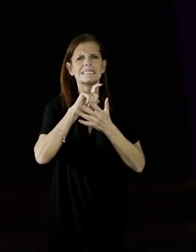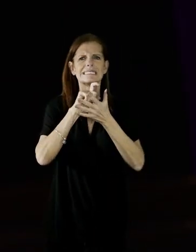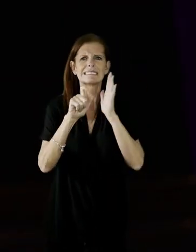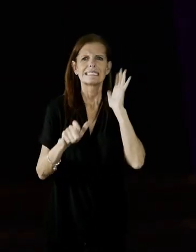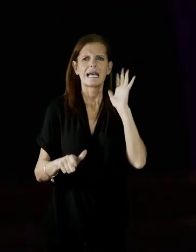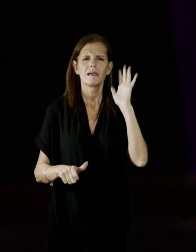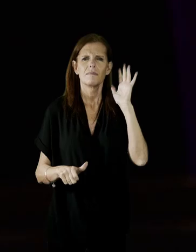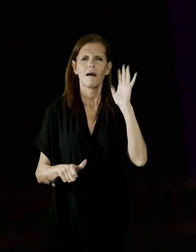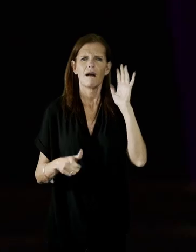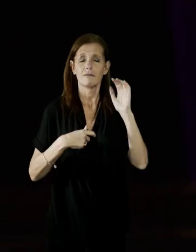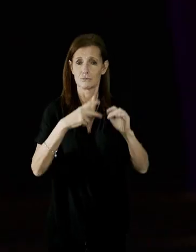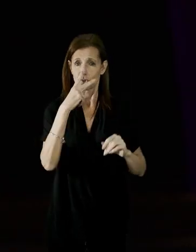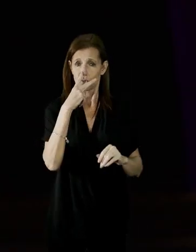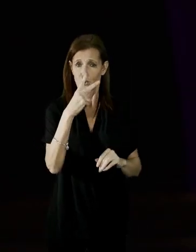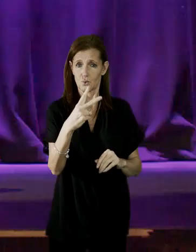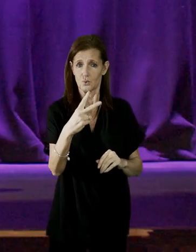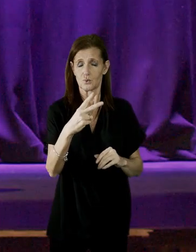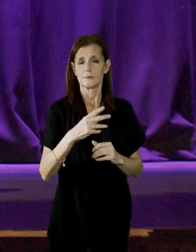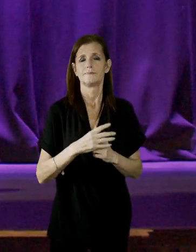old. I'll